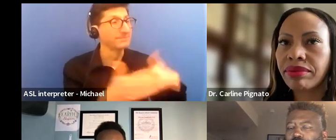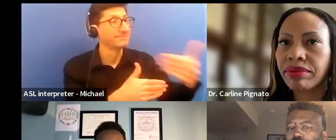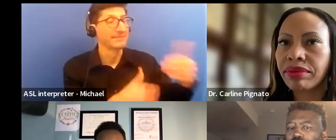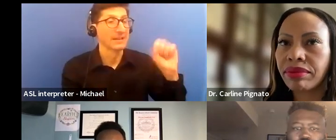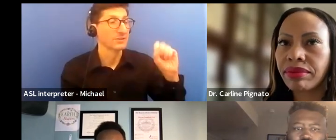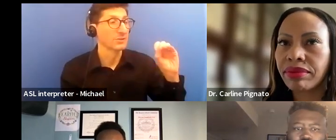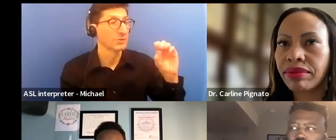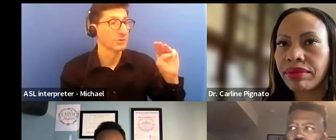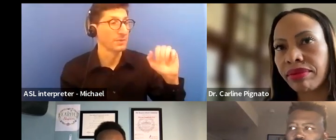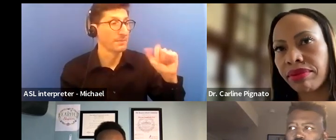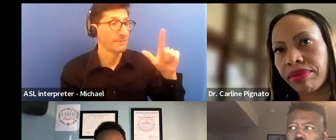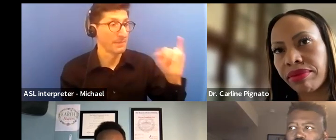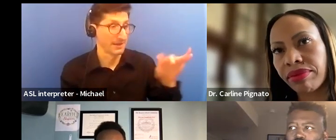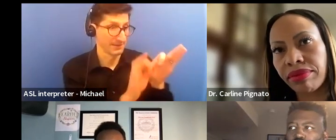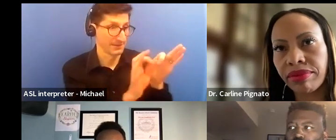interpreter.